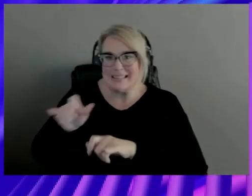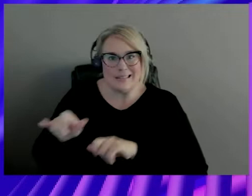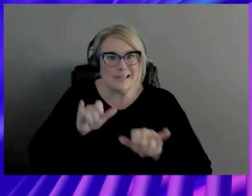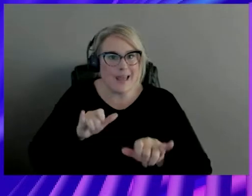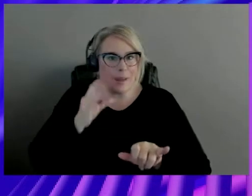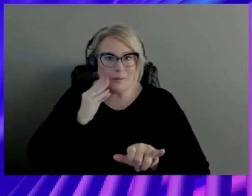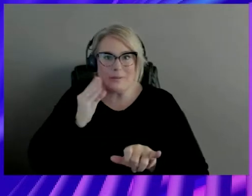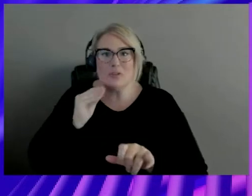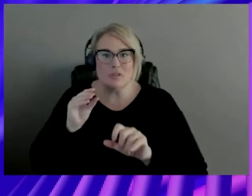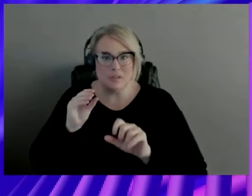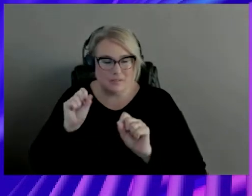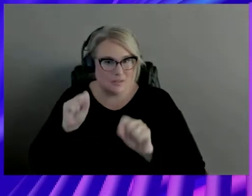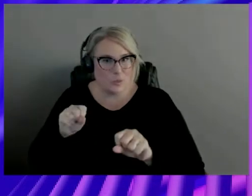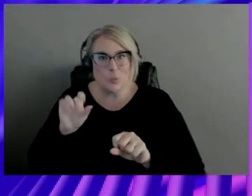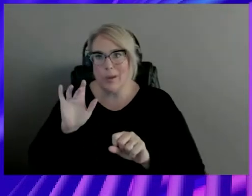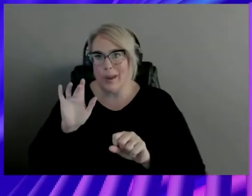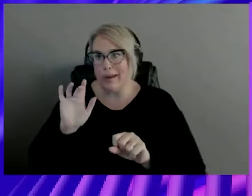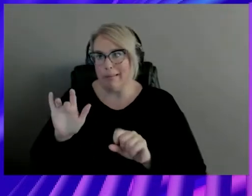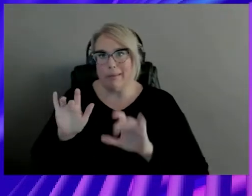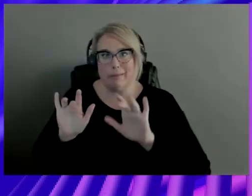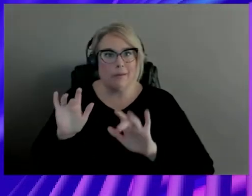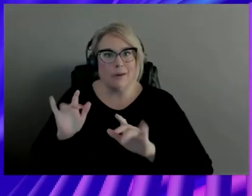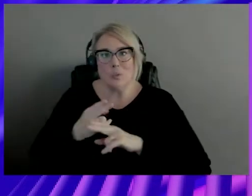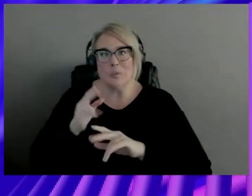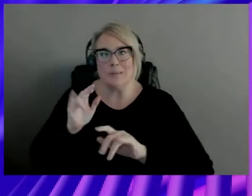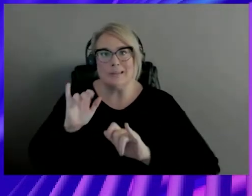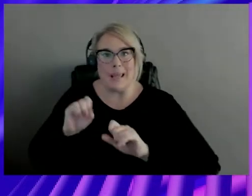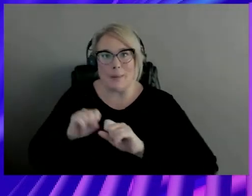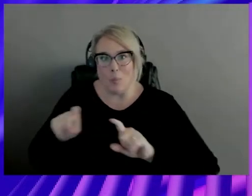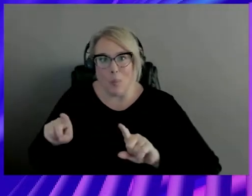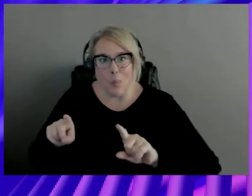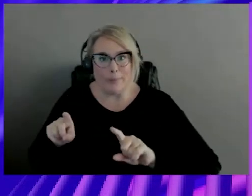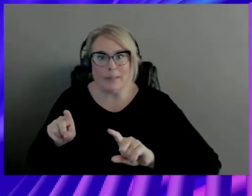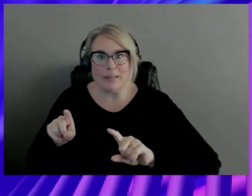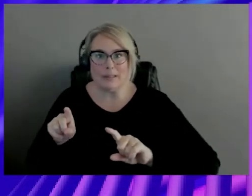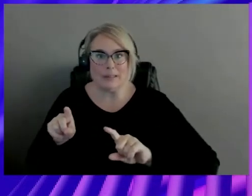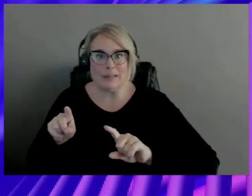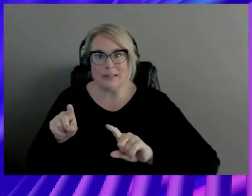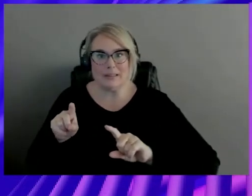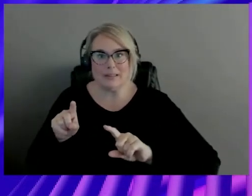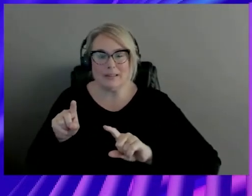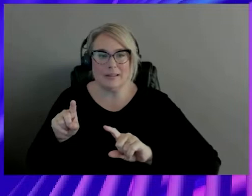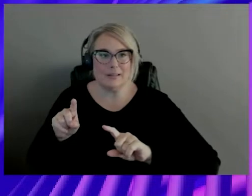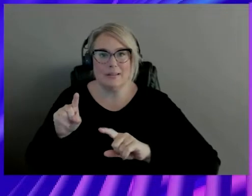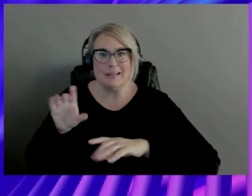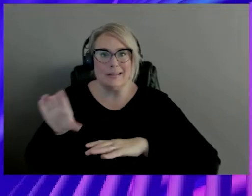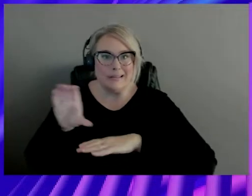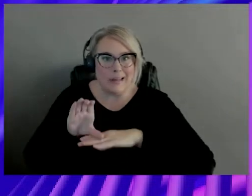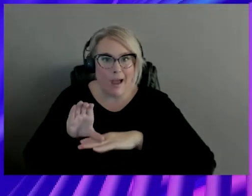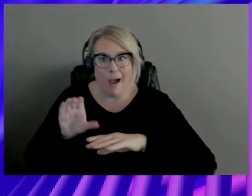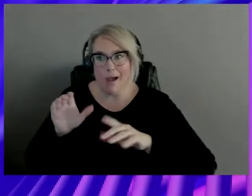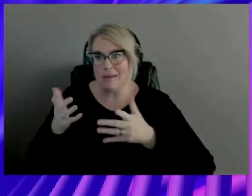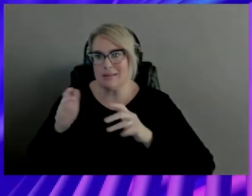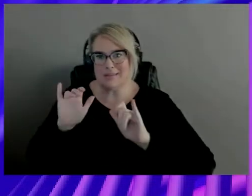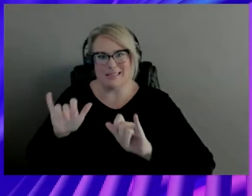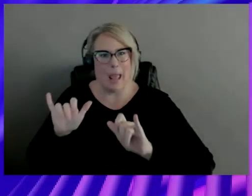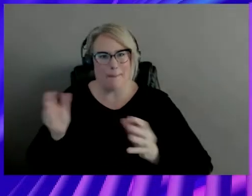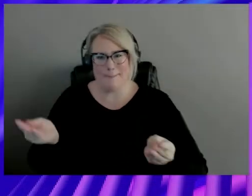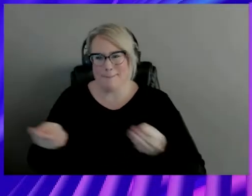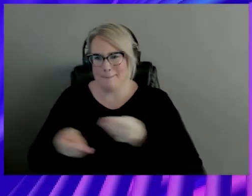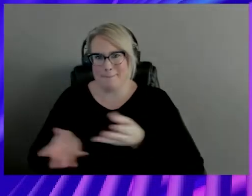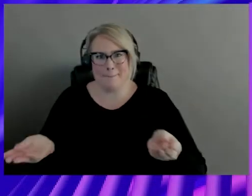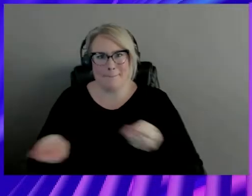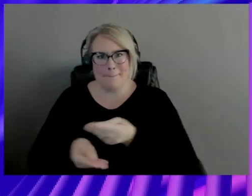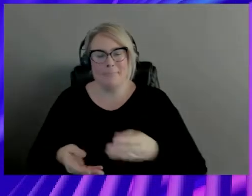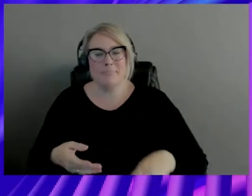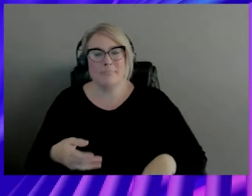definitely click and you can use the same deployment CloudFormation stacks to play the same ones. Okay. So definitely, I remember